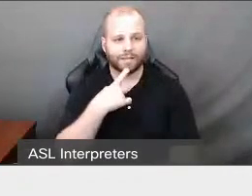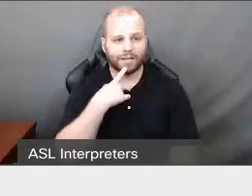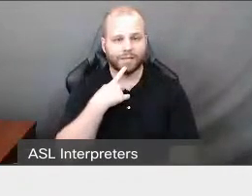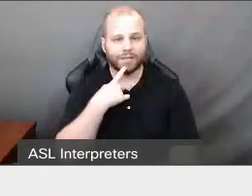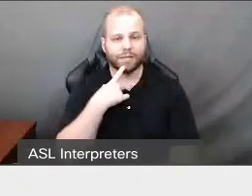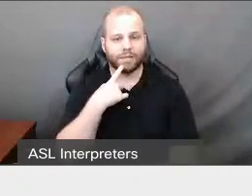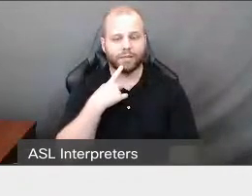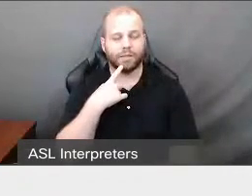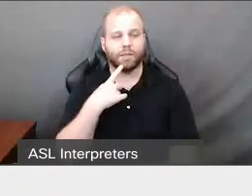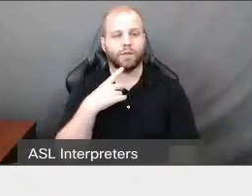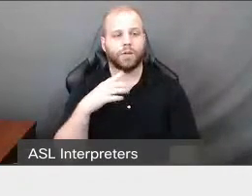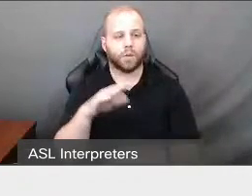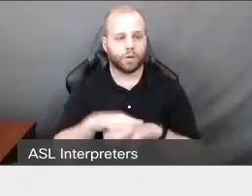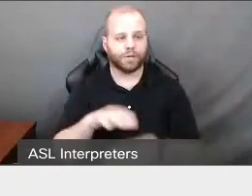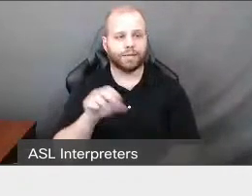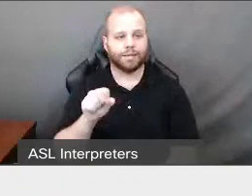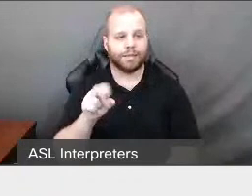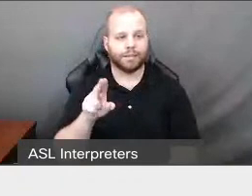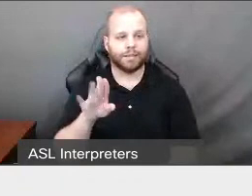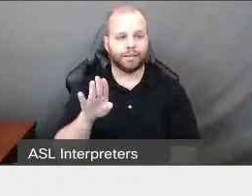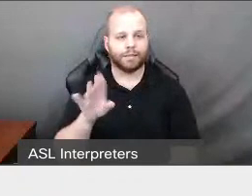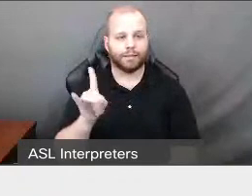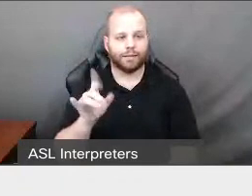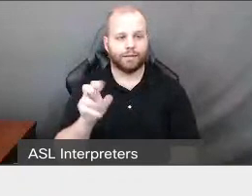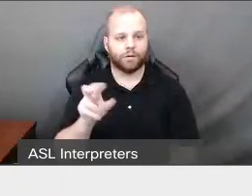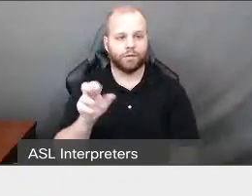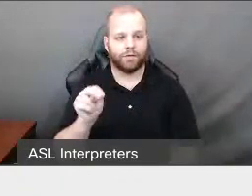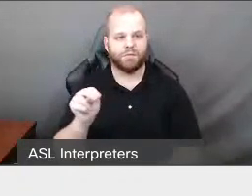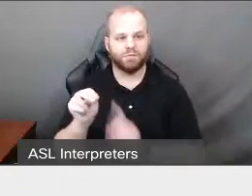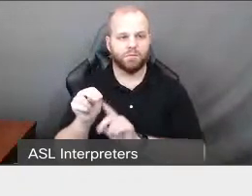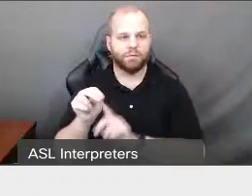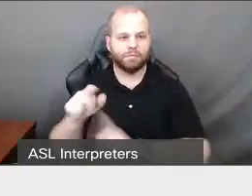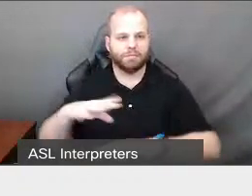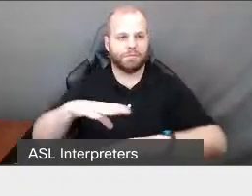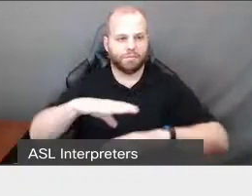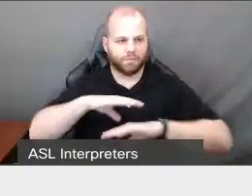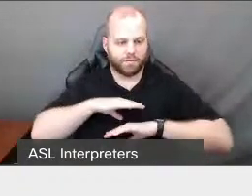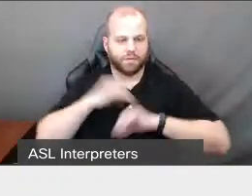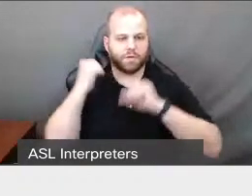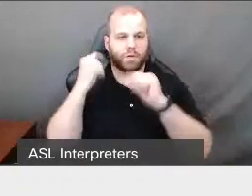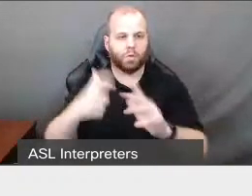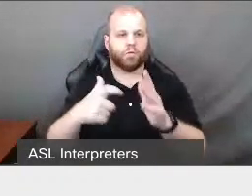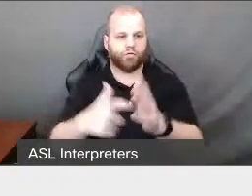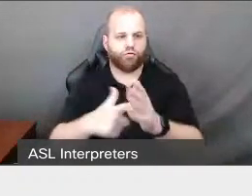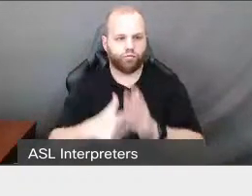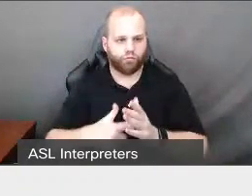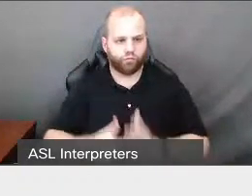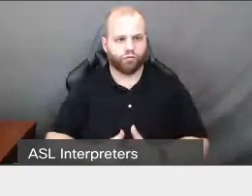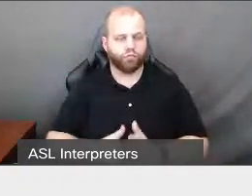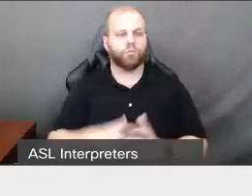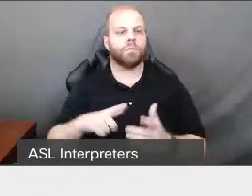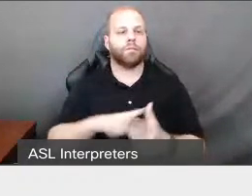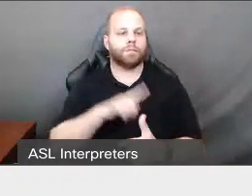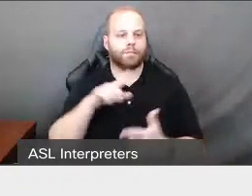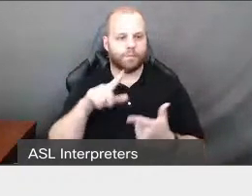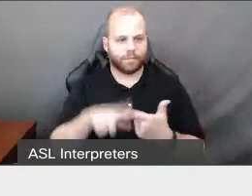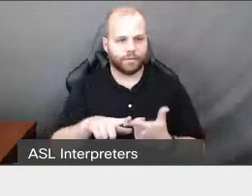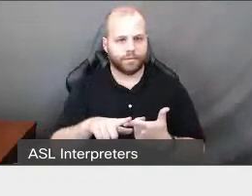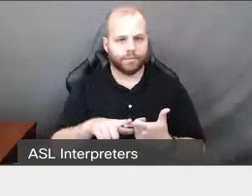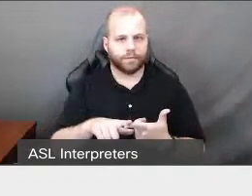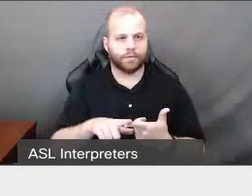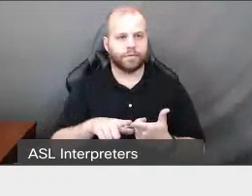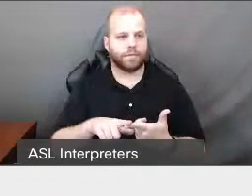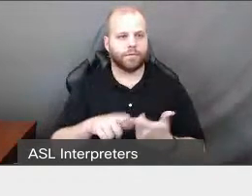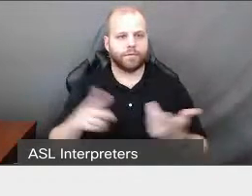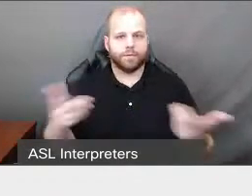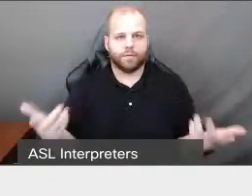on a subdivision and that subdivision meets all the ordinance requirements, then you have nothing to